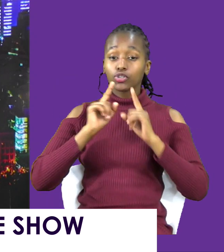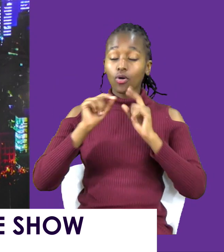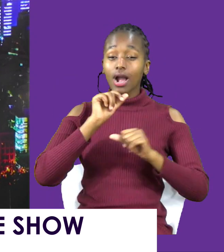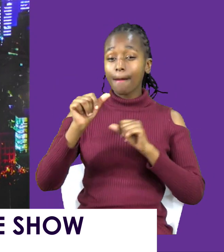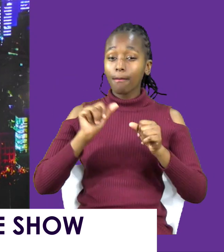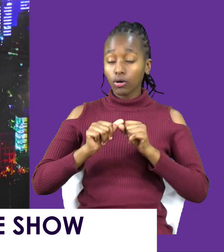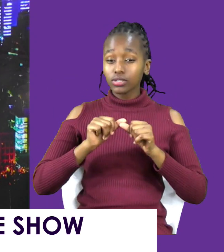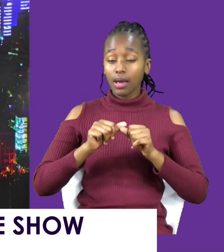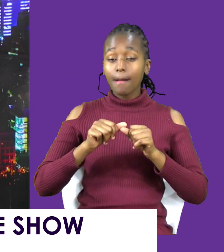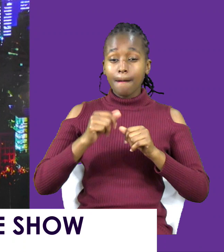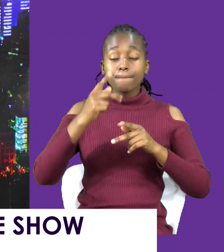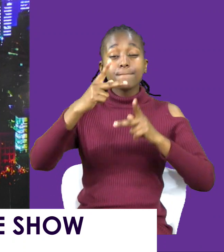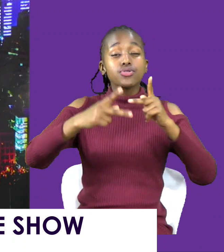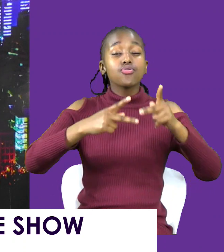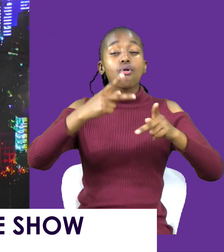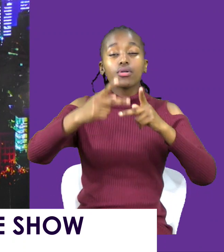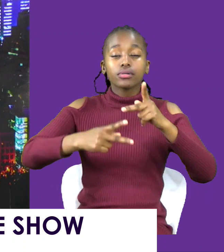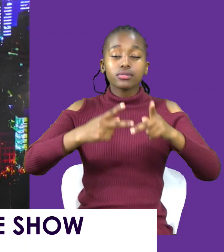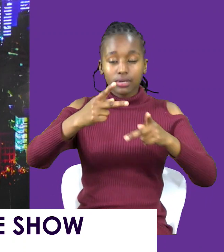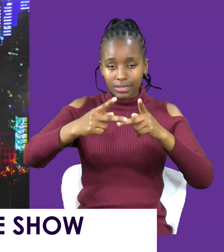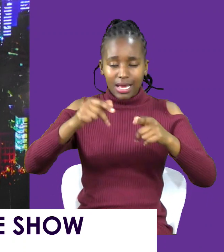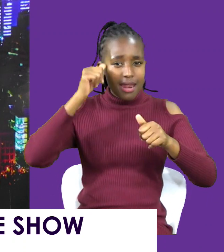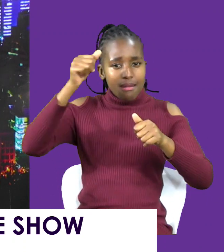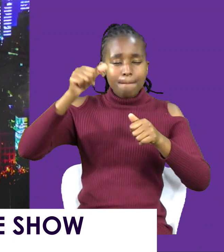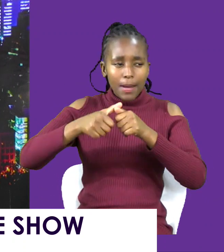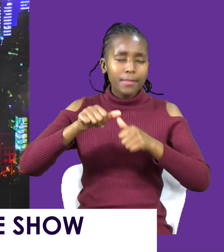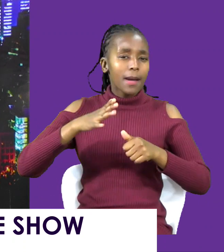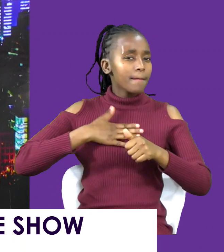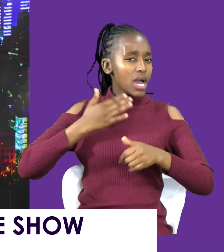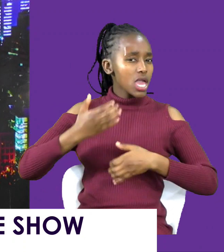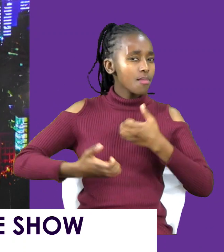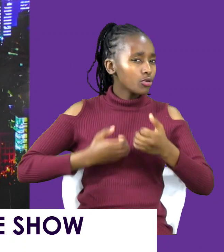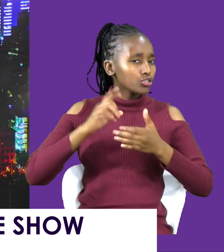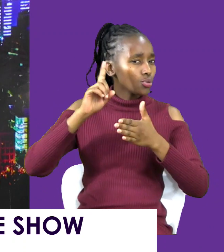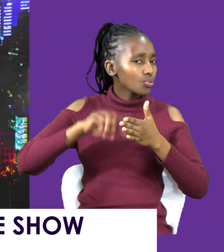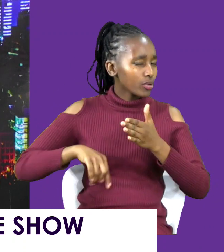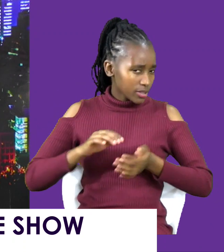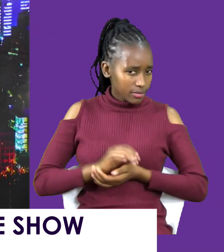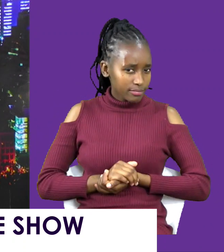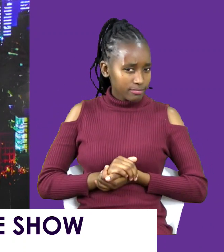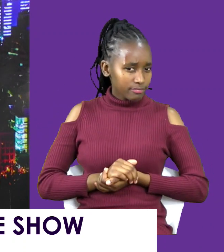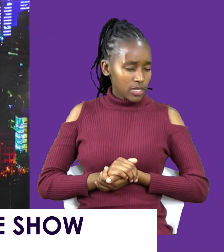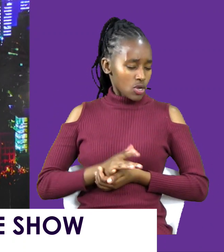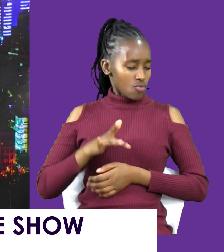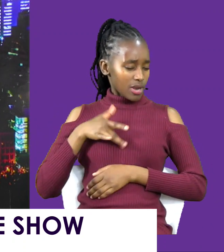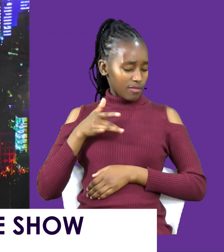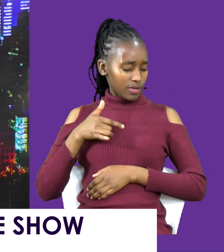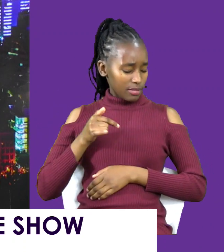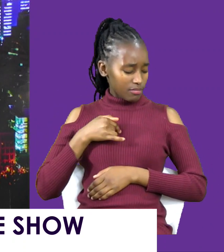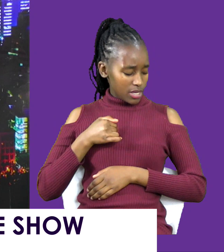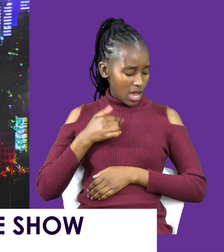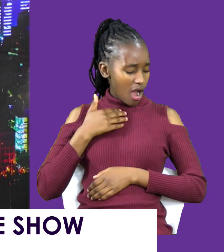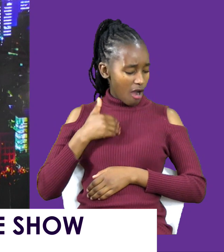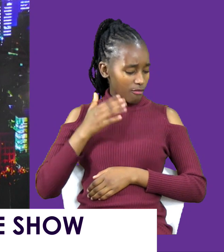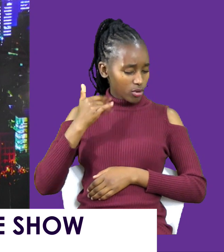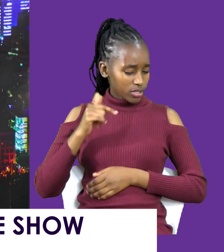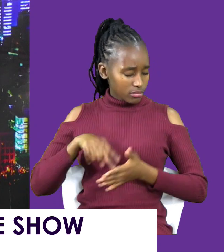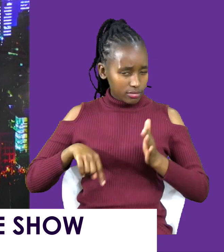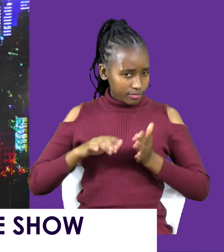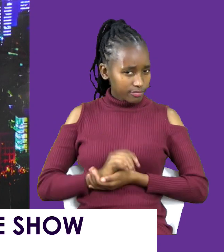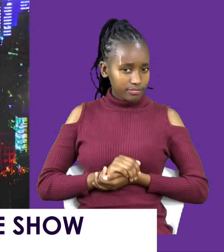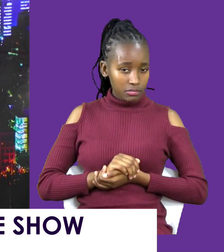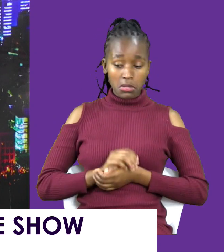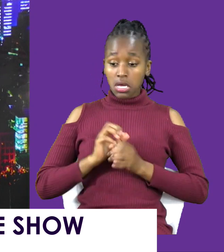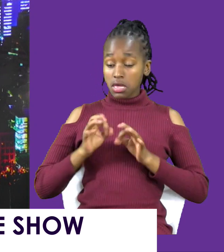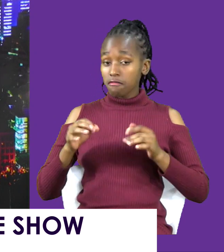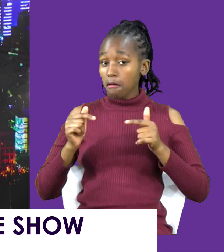feel? Recognize your emotions. Feel yourself from head to toe. Feel it. Anything that brings pain